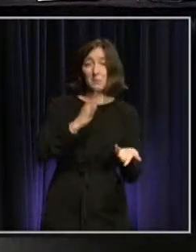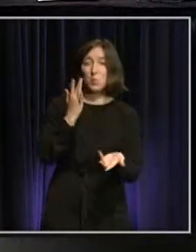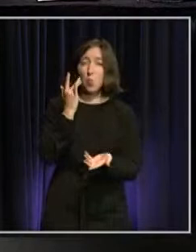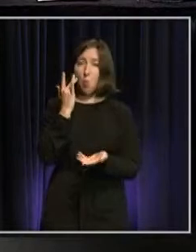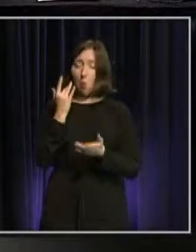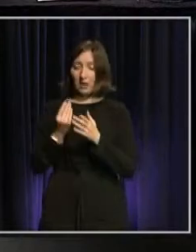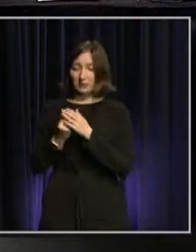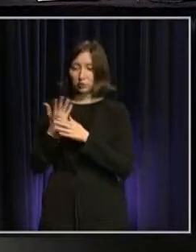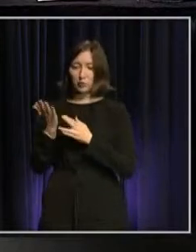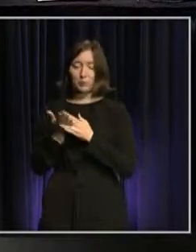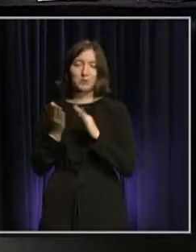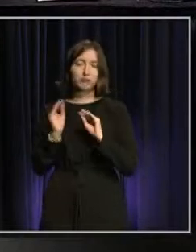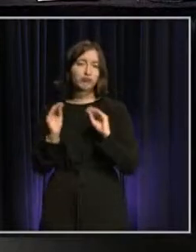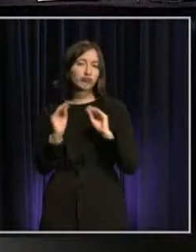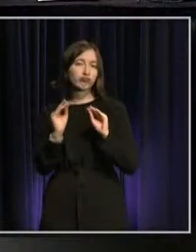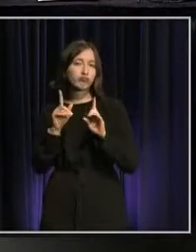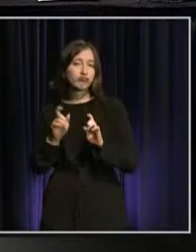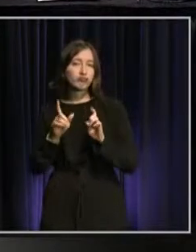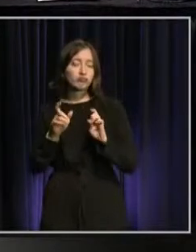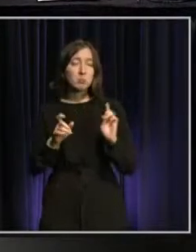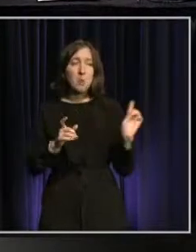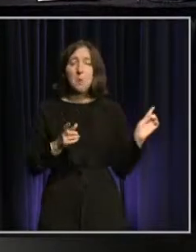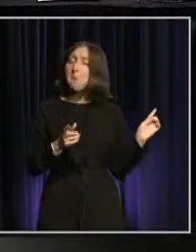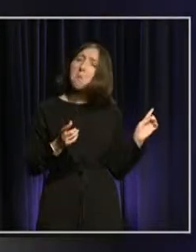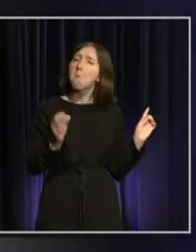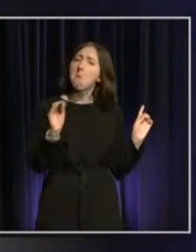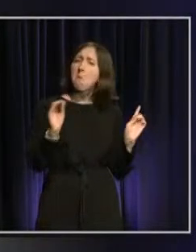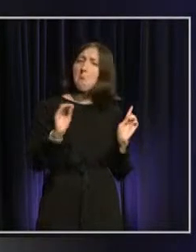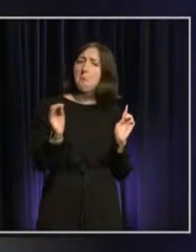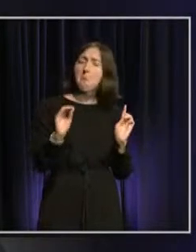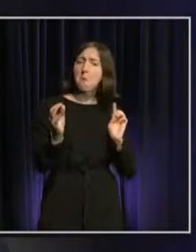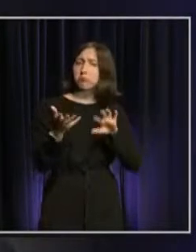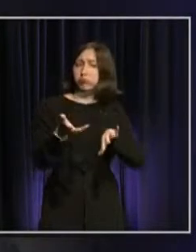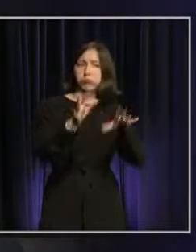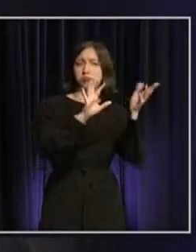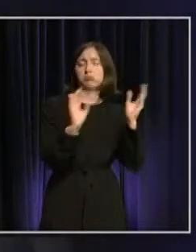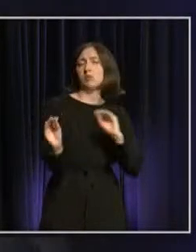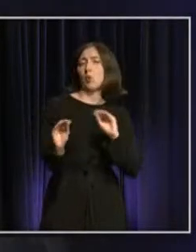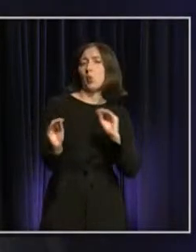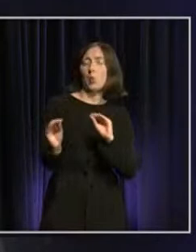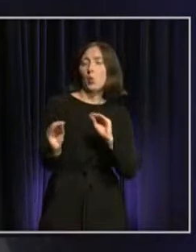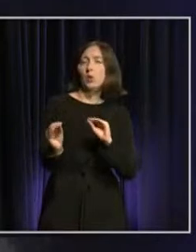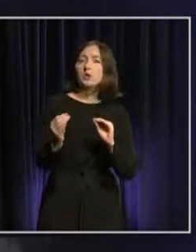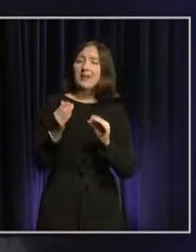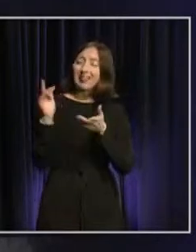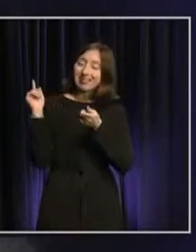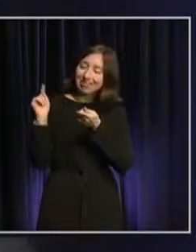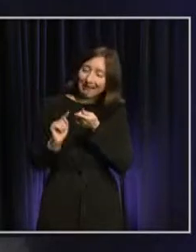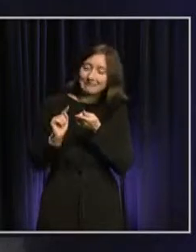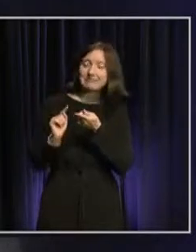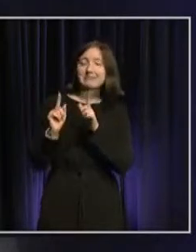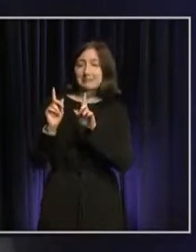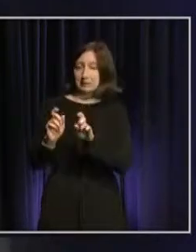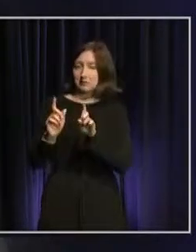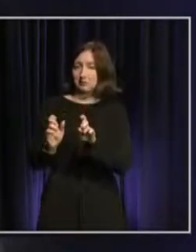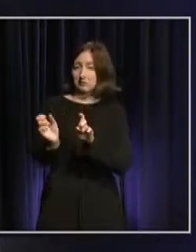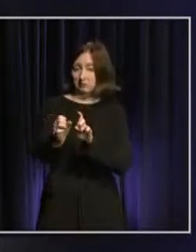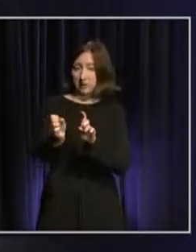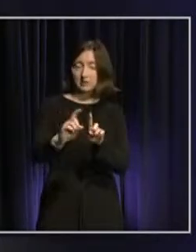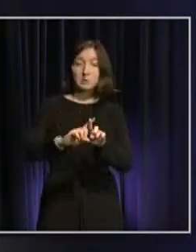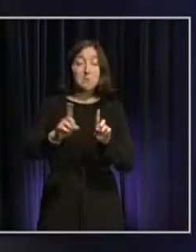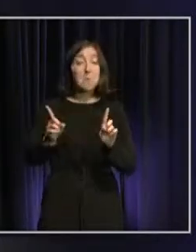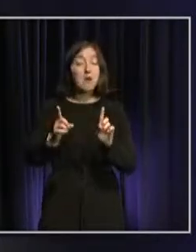necessarily distorted. We have seen fewer tests being conducted, but of those individuals that are going to get tested, just fewer are turning out to be